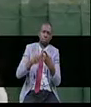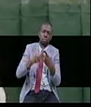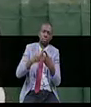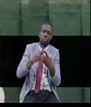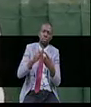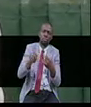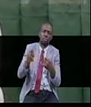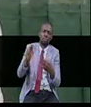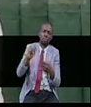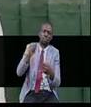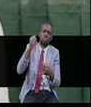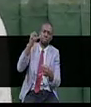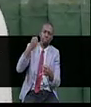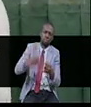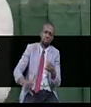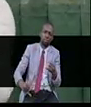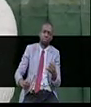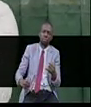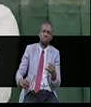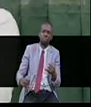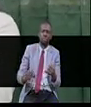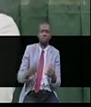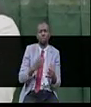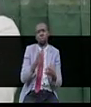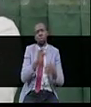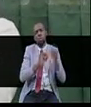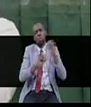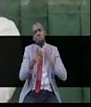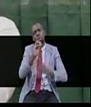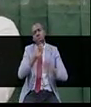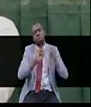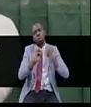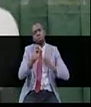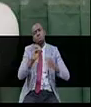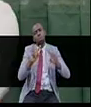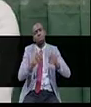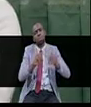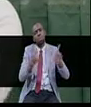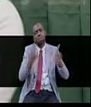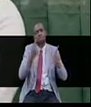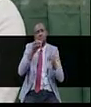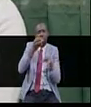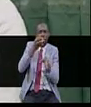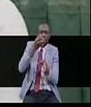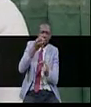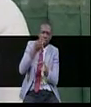an end. And oh, but